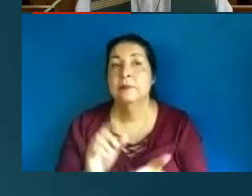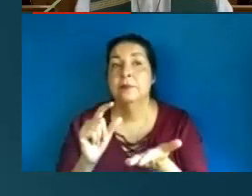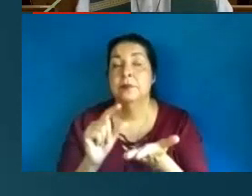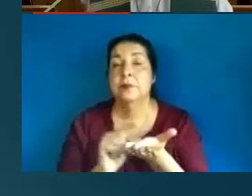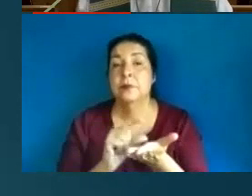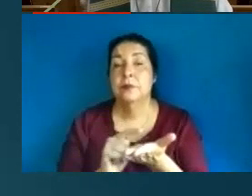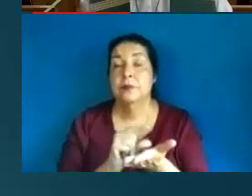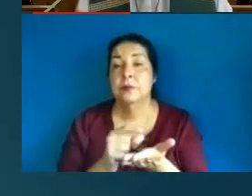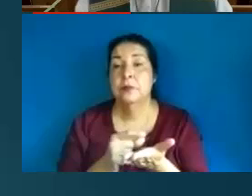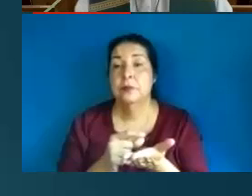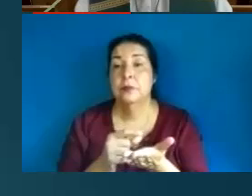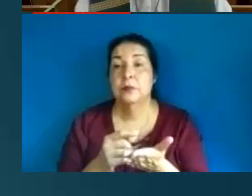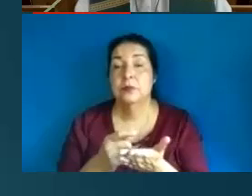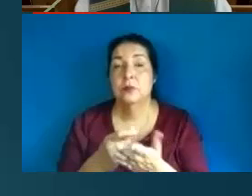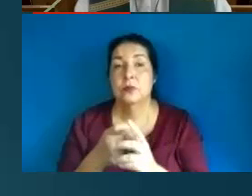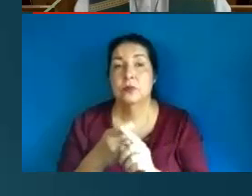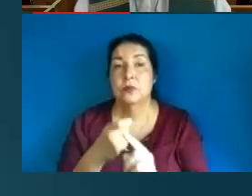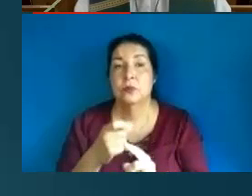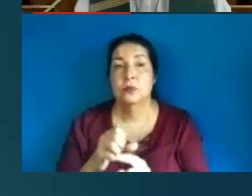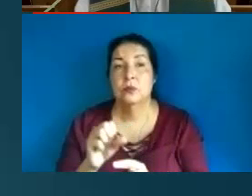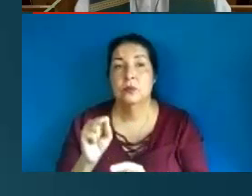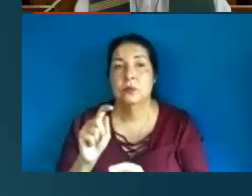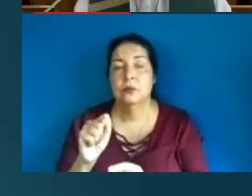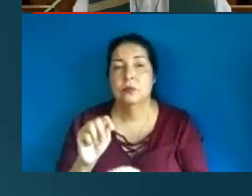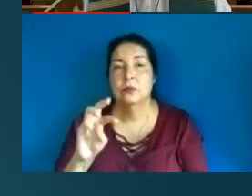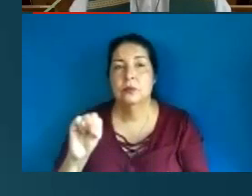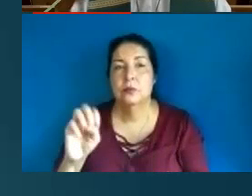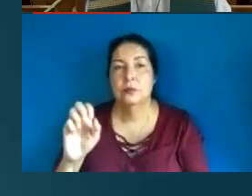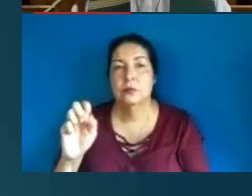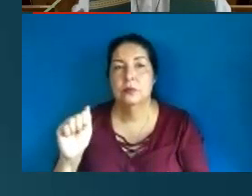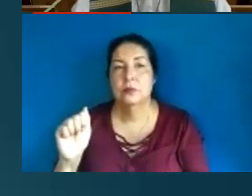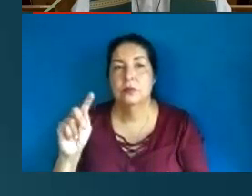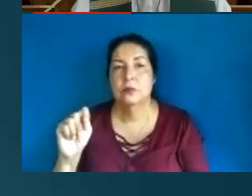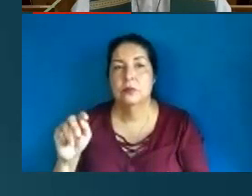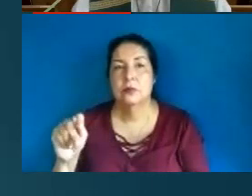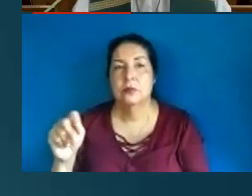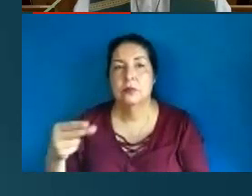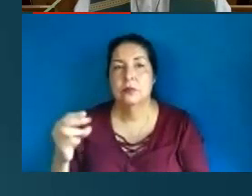The Holy Gospel according to St. Matthew, the 21st chapter.